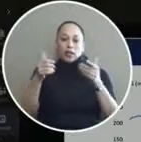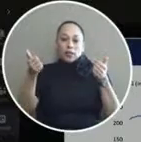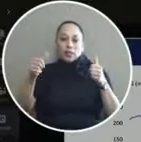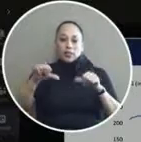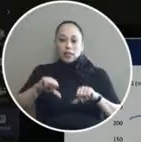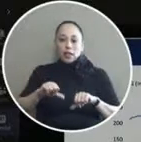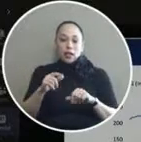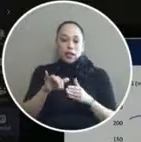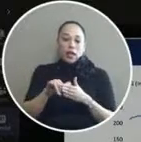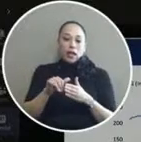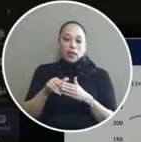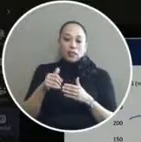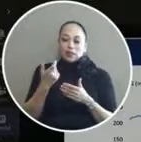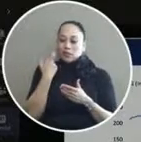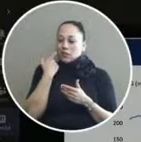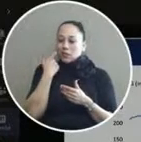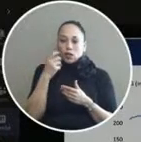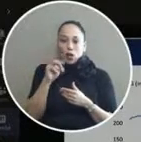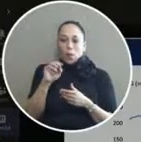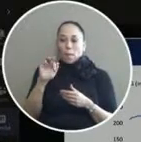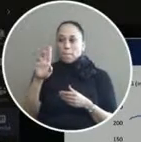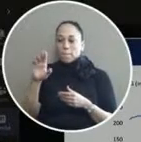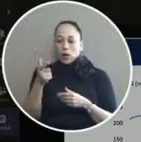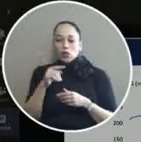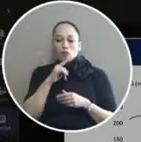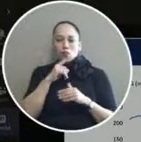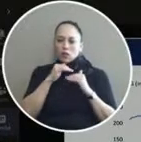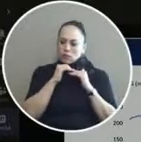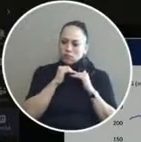So this is the latest data from March. We see a pretty steady,